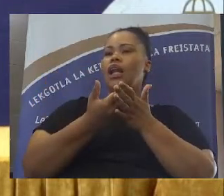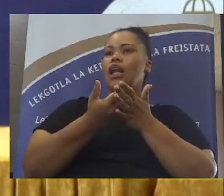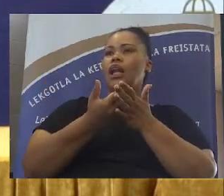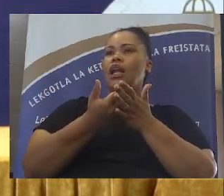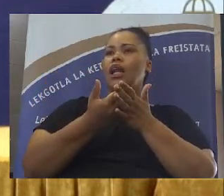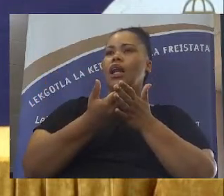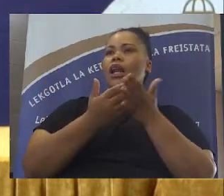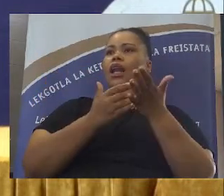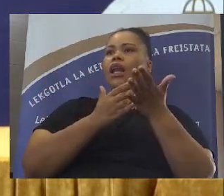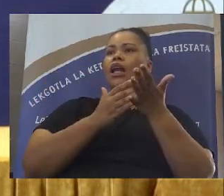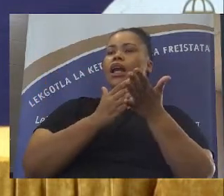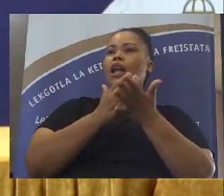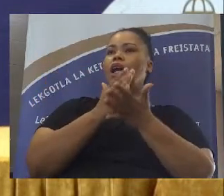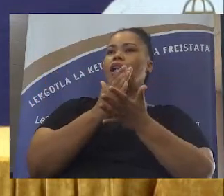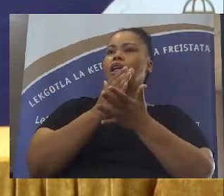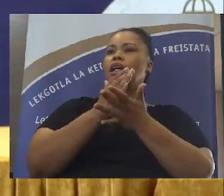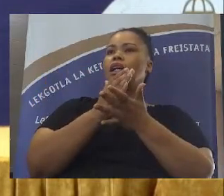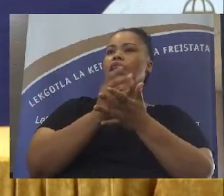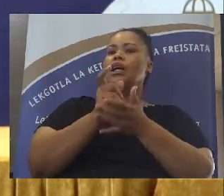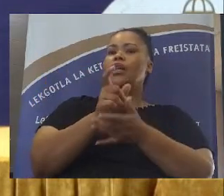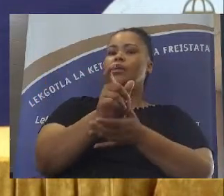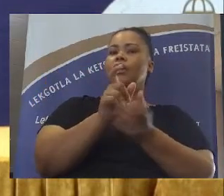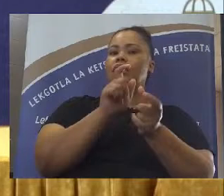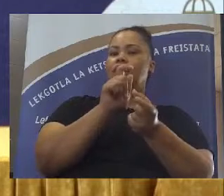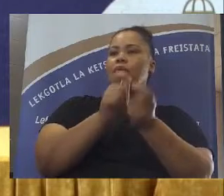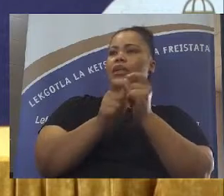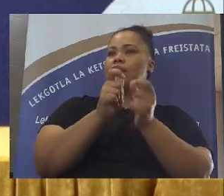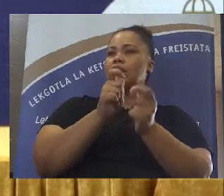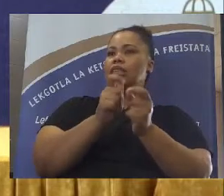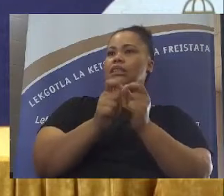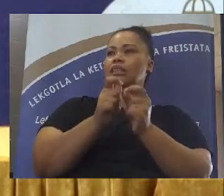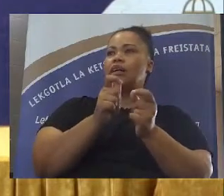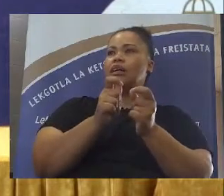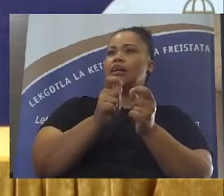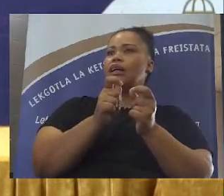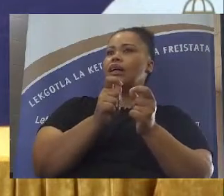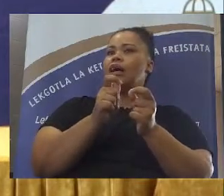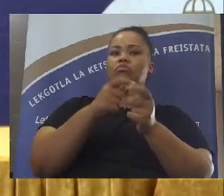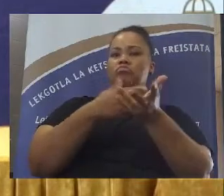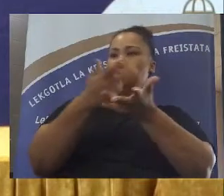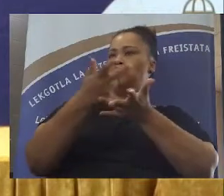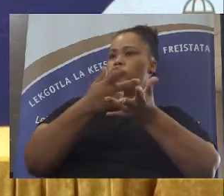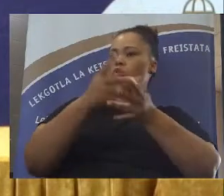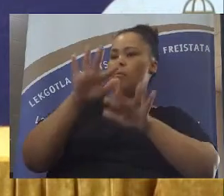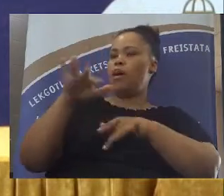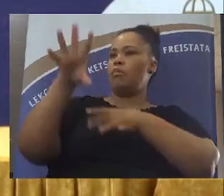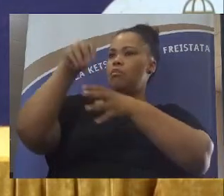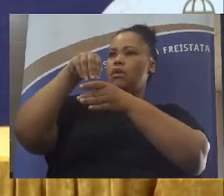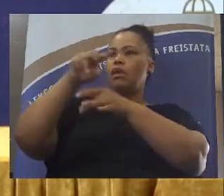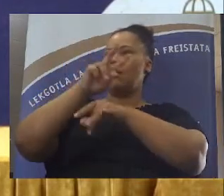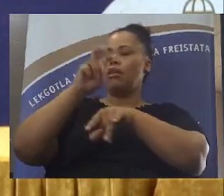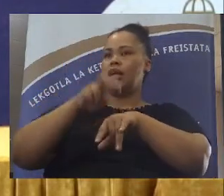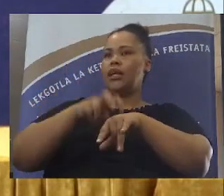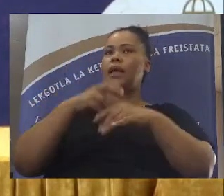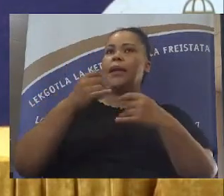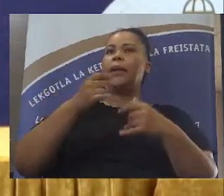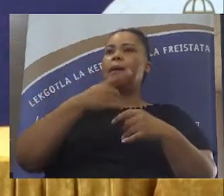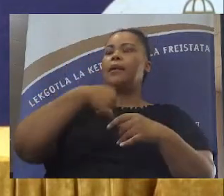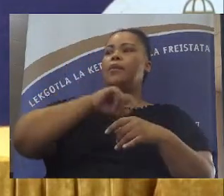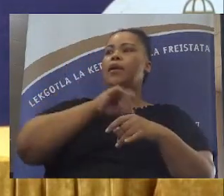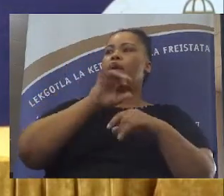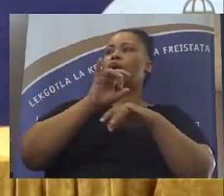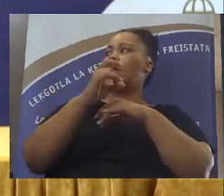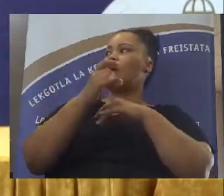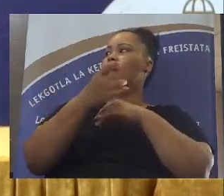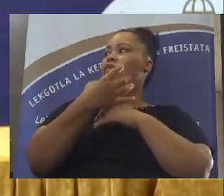the right to amend the definition without consulting and without going through Parliament. So we were advised by Oxlade to